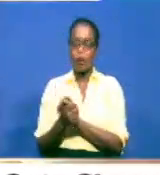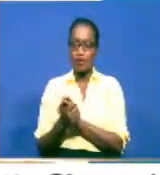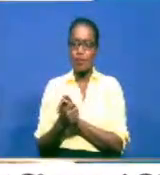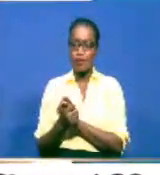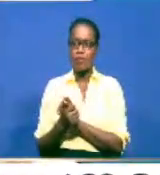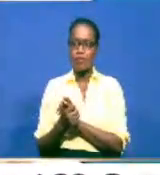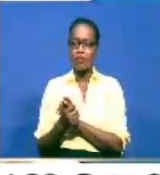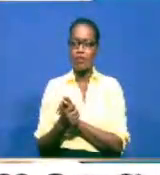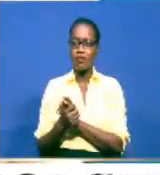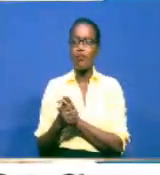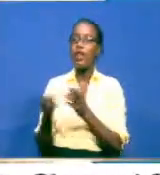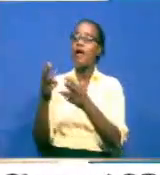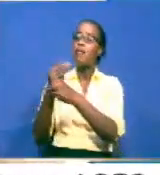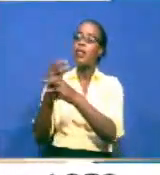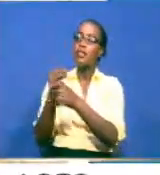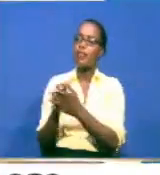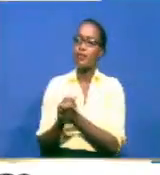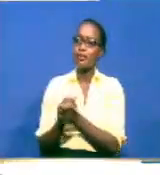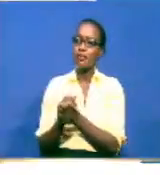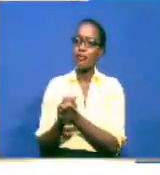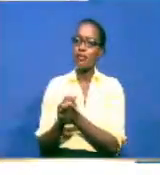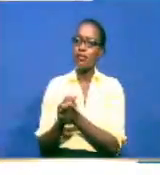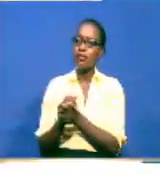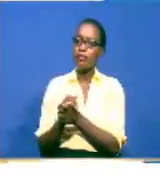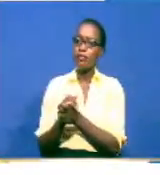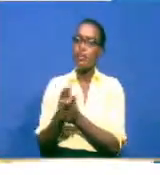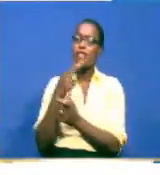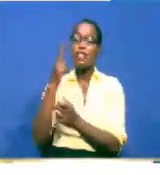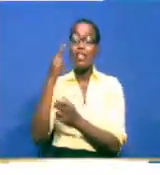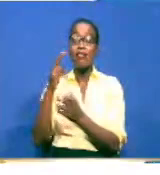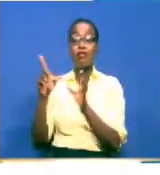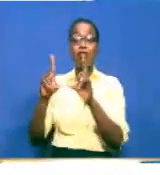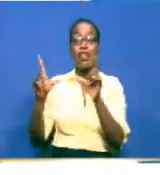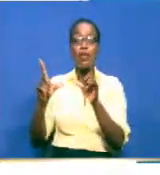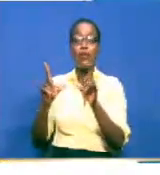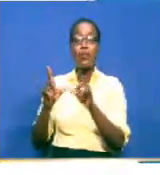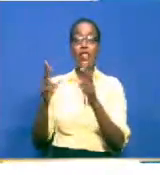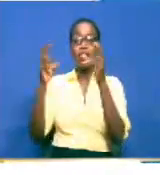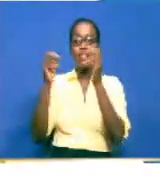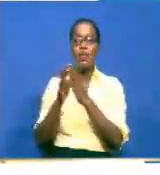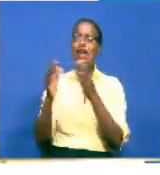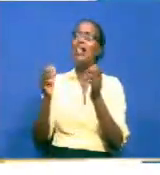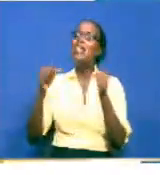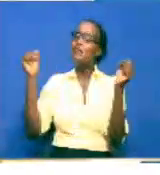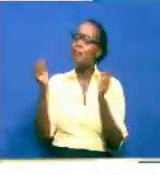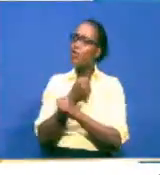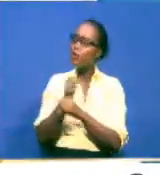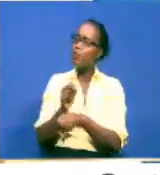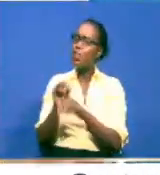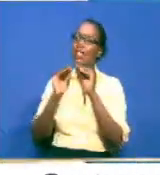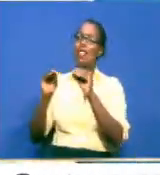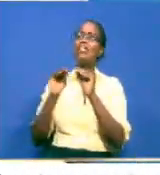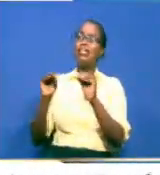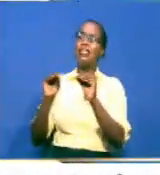I want to give an example of mathematics. You know, the deaf have language issues. There's no way you can teach them maths electronically and you're as